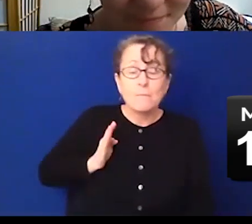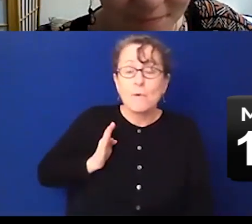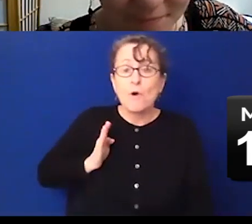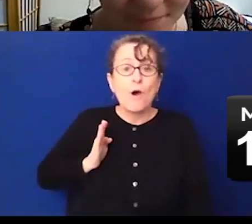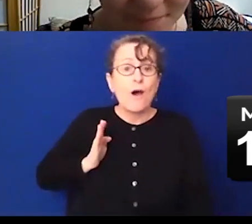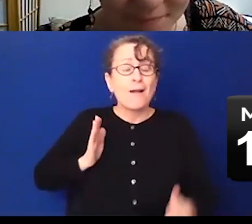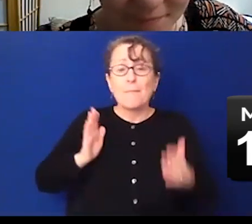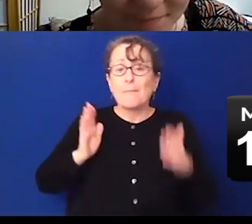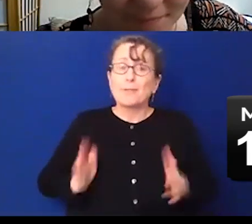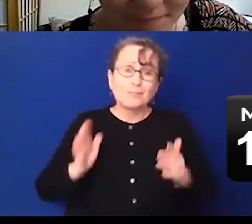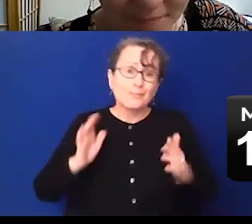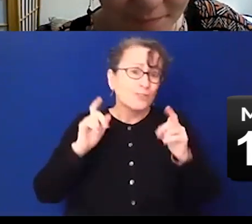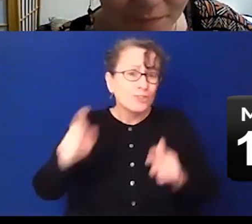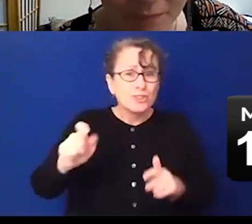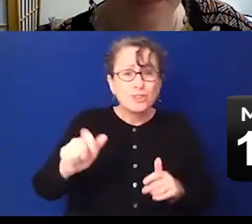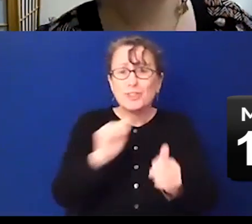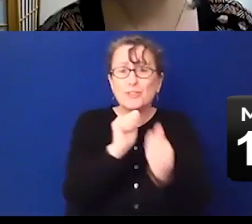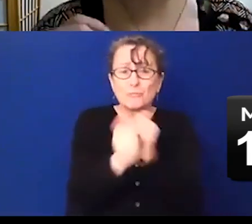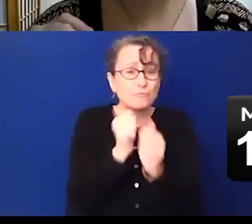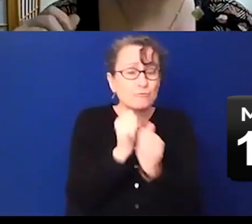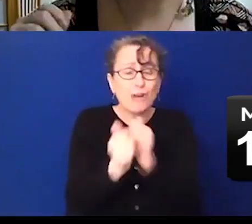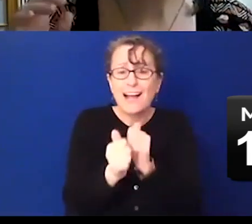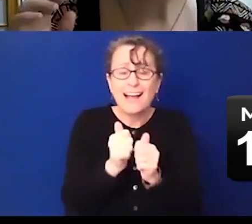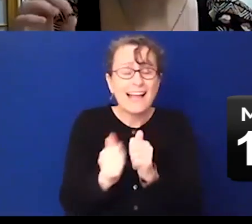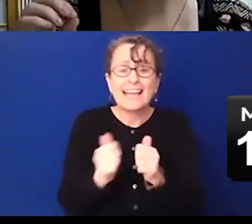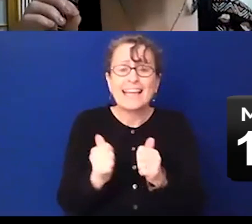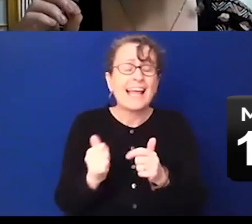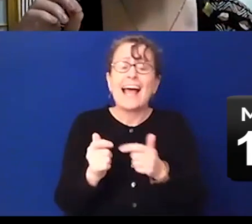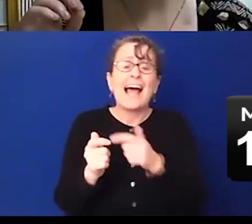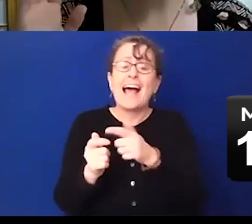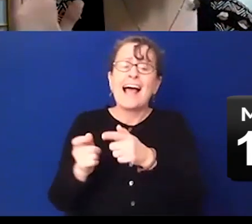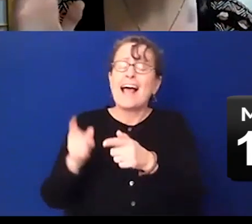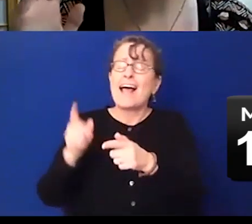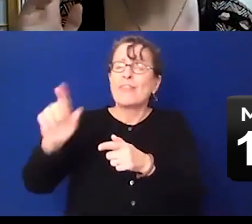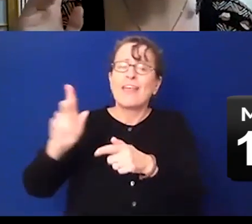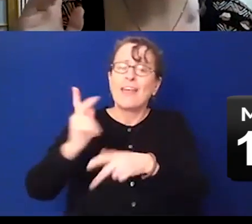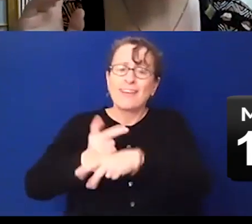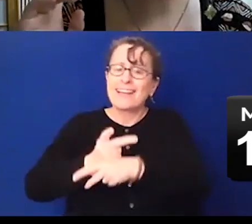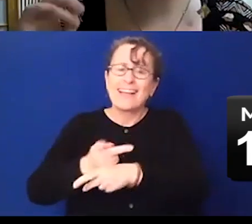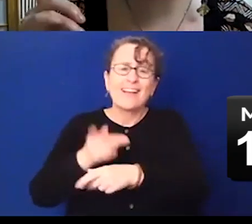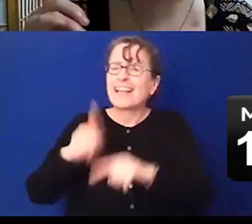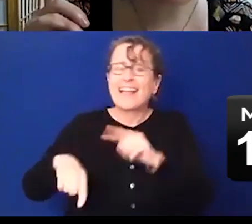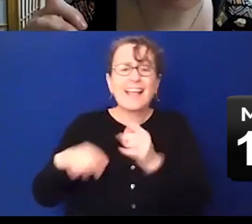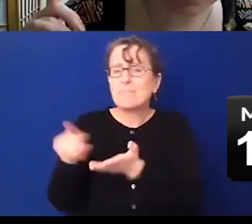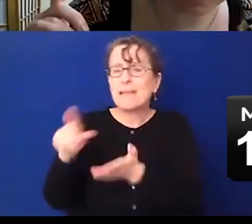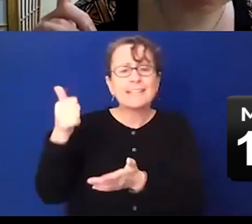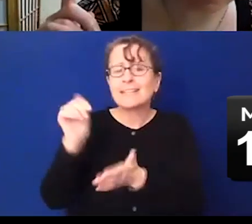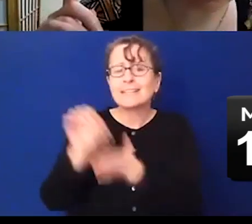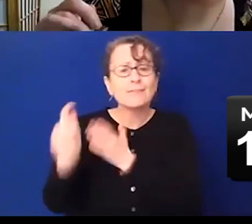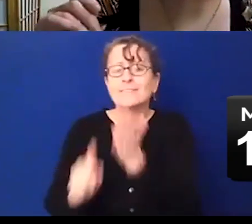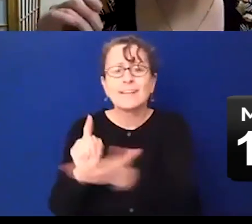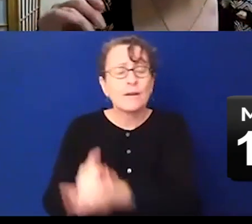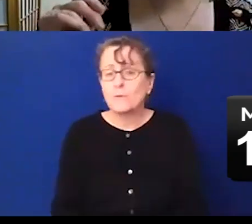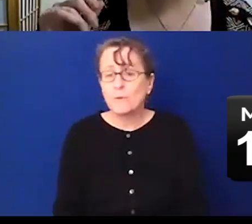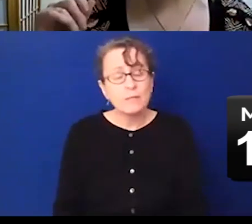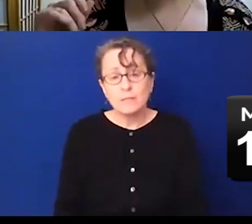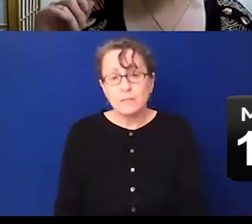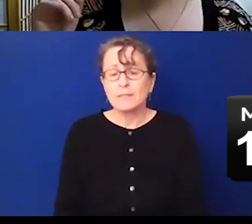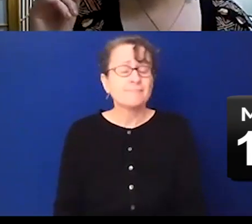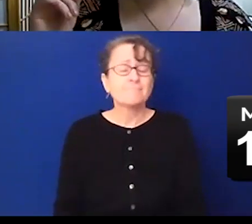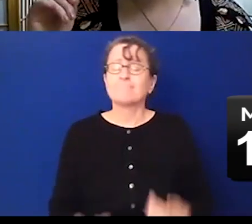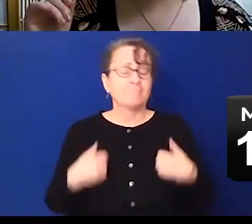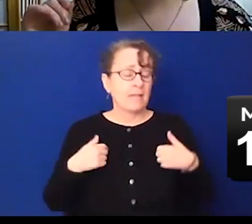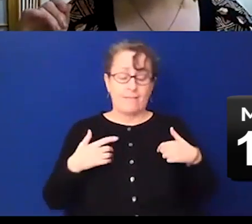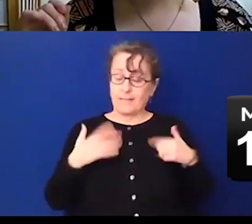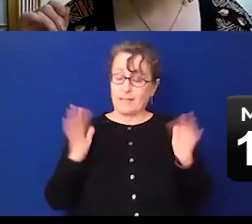and has care needs that are not met by those kinds of things on a regular basis. And I just don't see the need